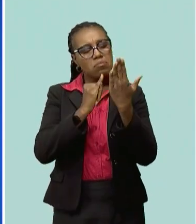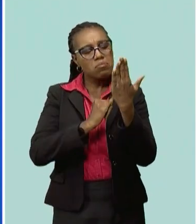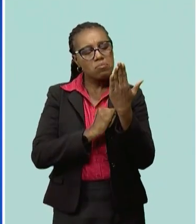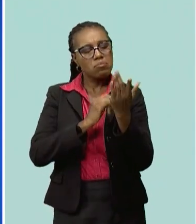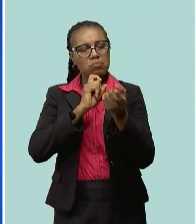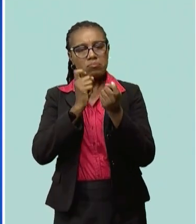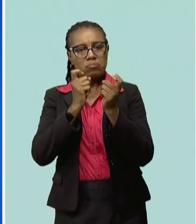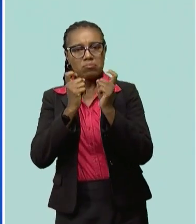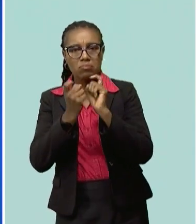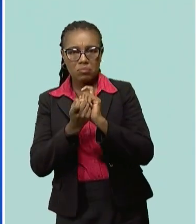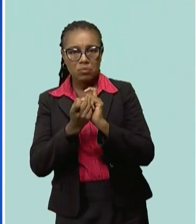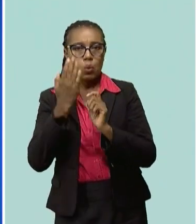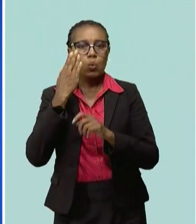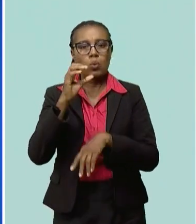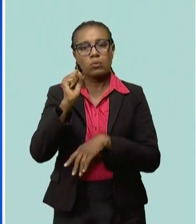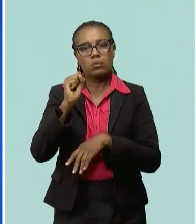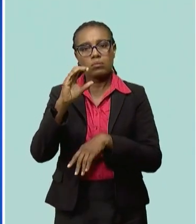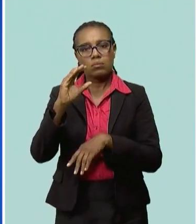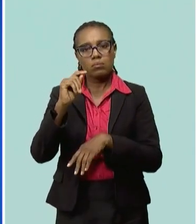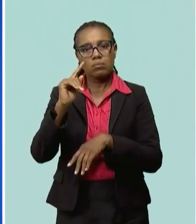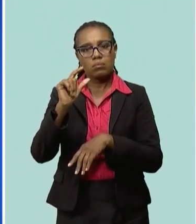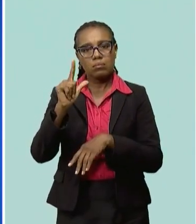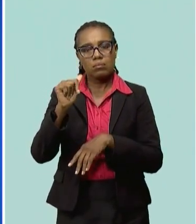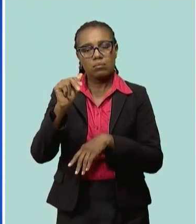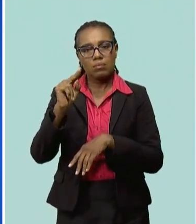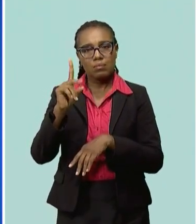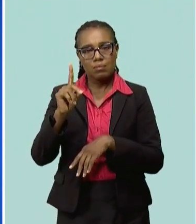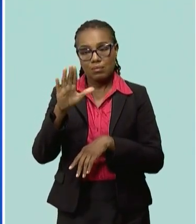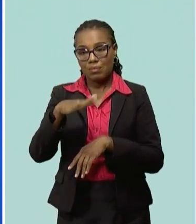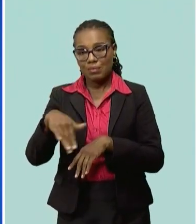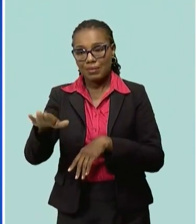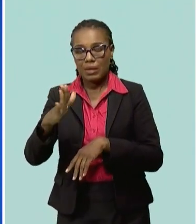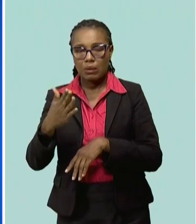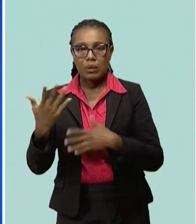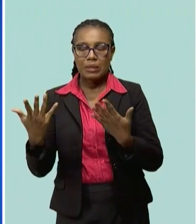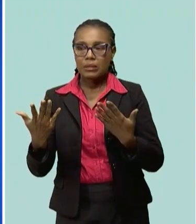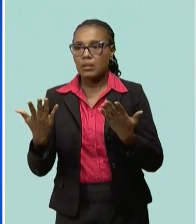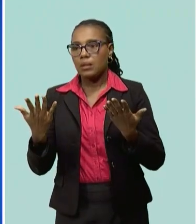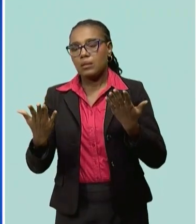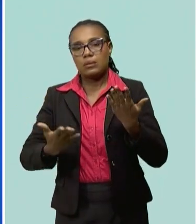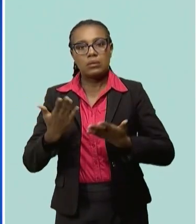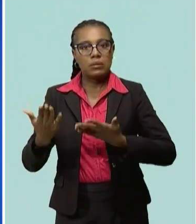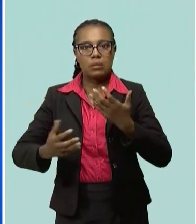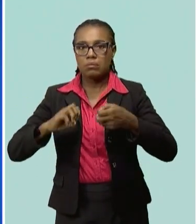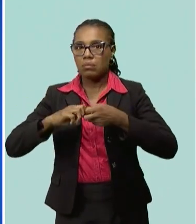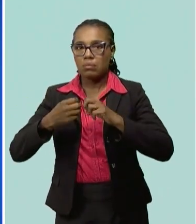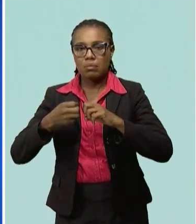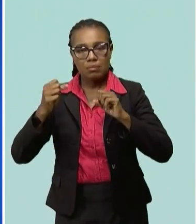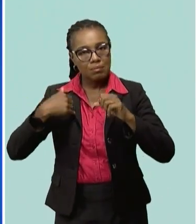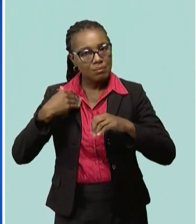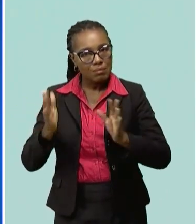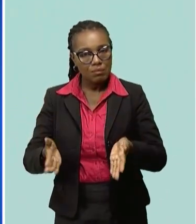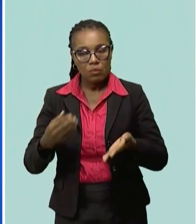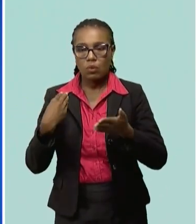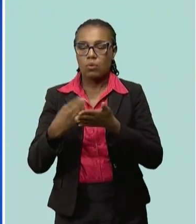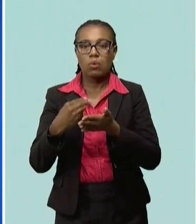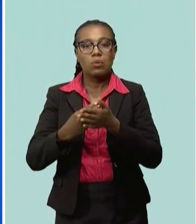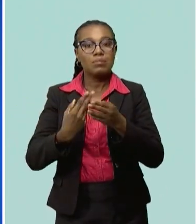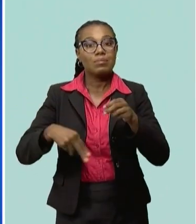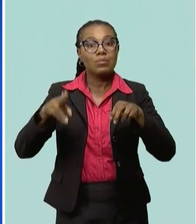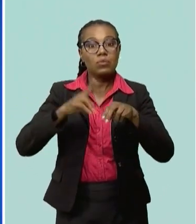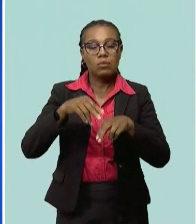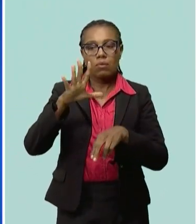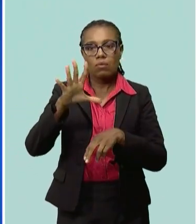the Scotland district is not a straightforward district to work in. As a result, we had made some variations. There were some increases in the cost, about